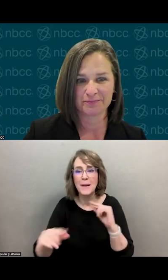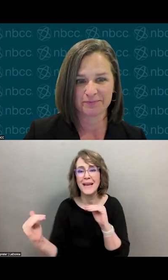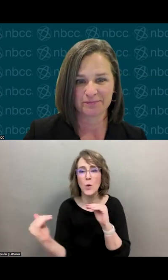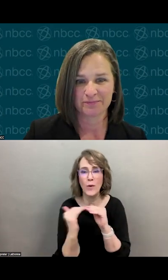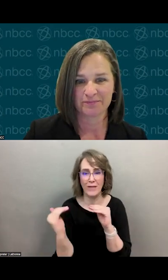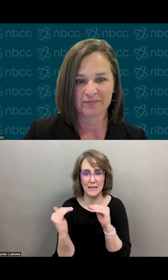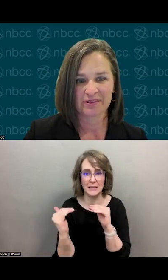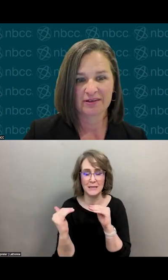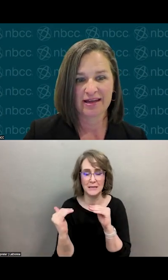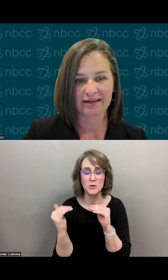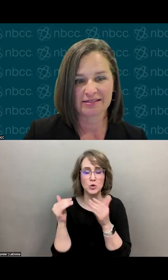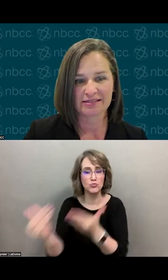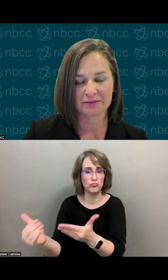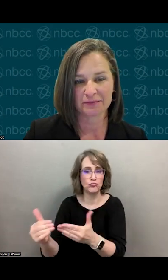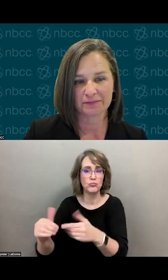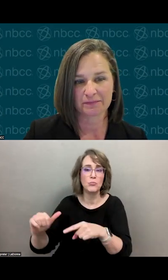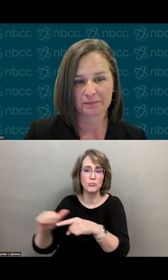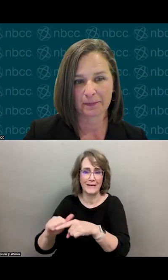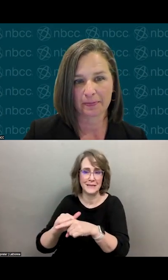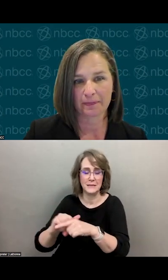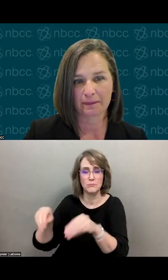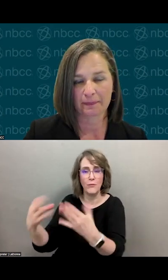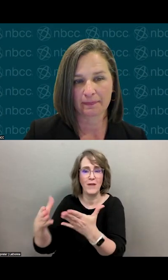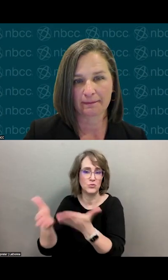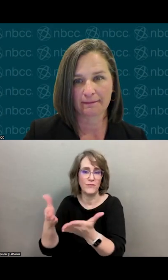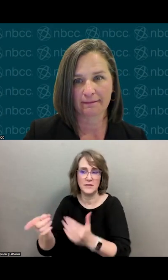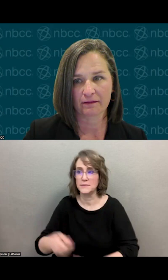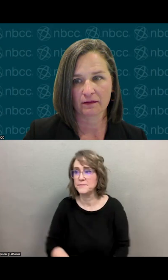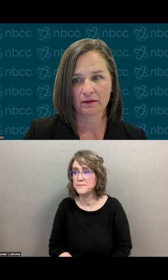license. Next.